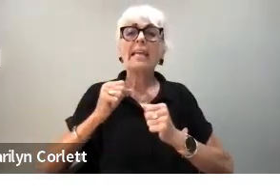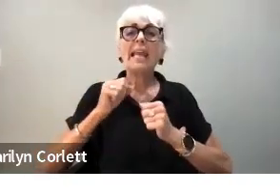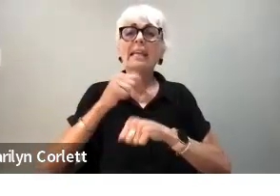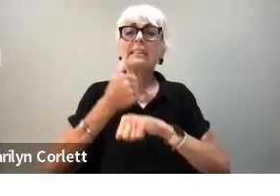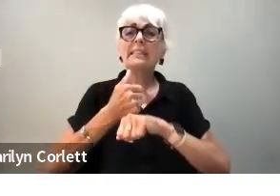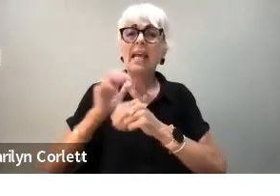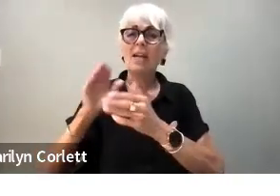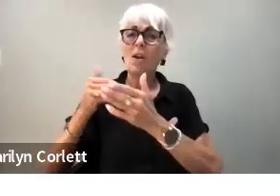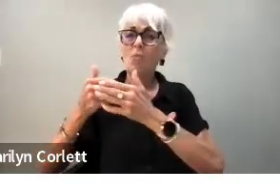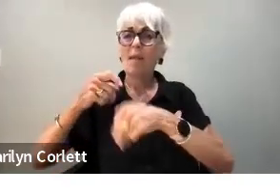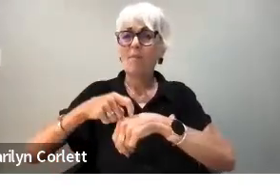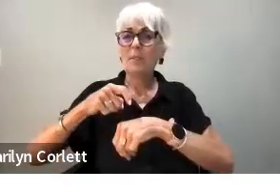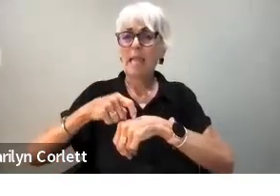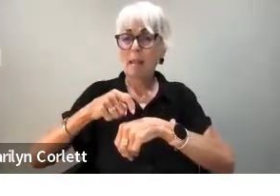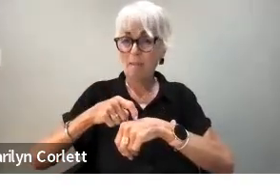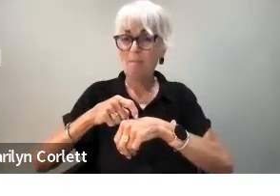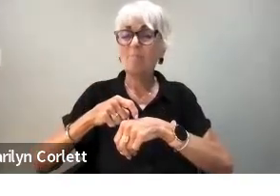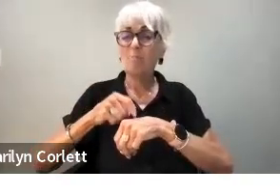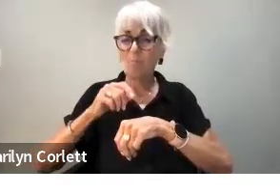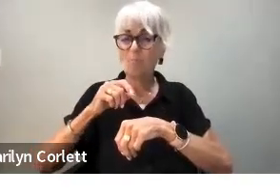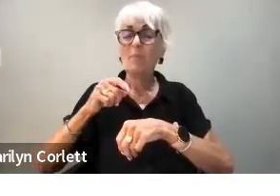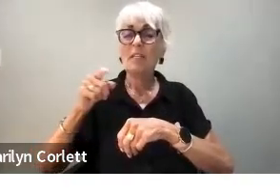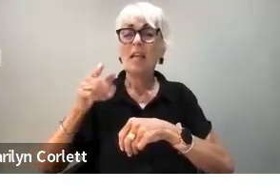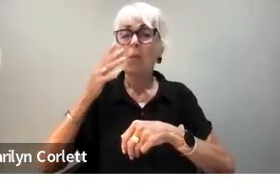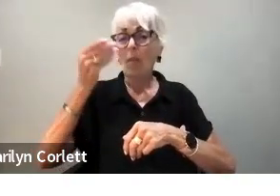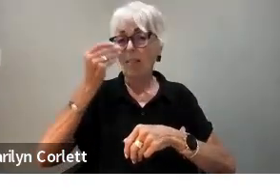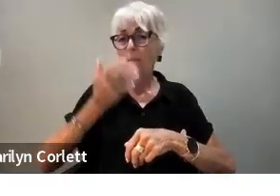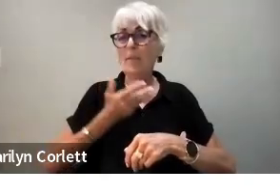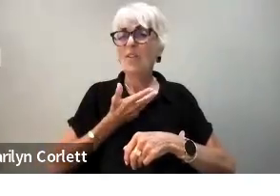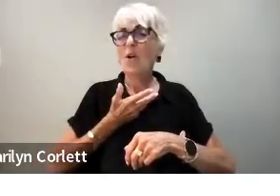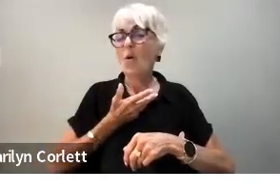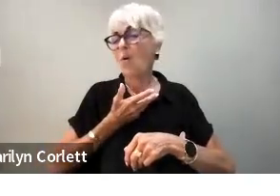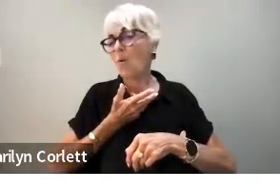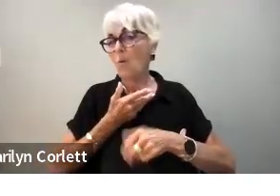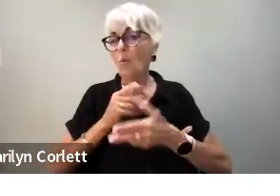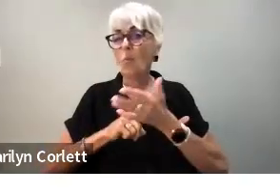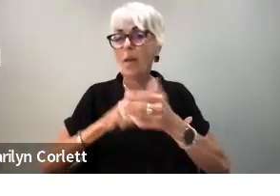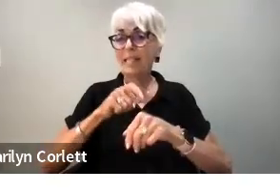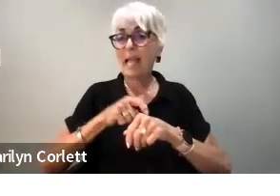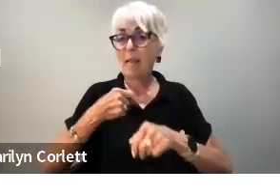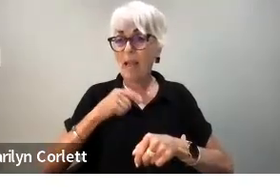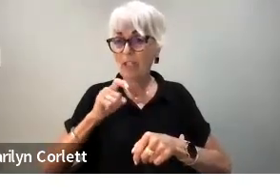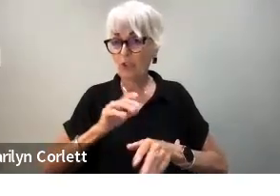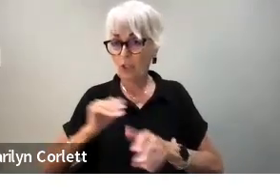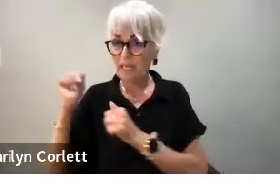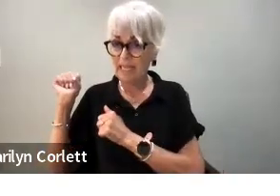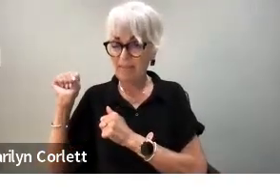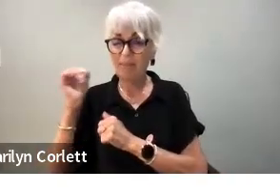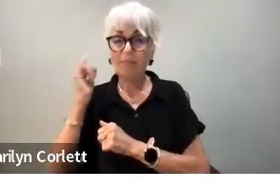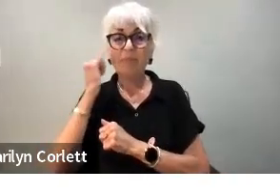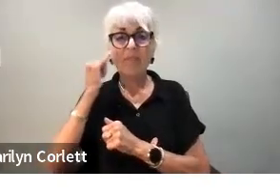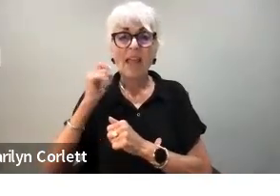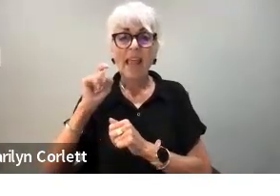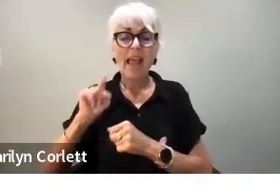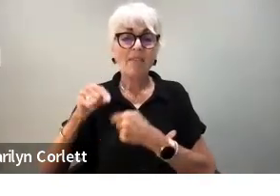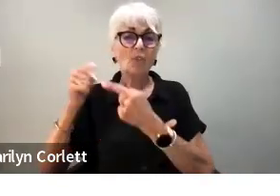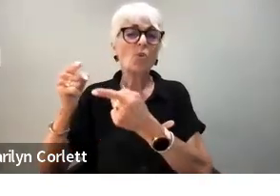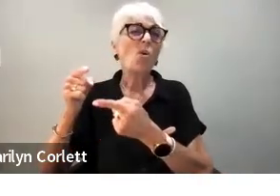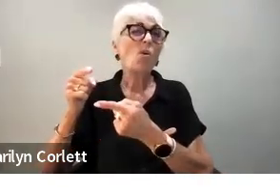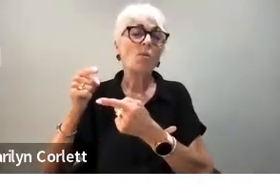time, so it tells me how long it will be, like what time I should leave. So if I have to be somewhere